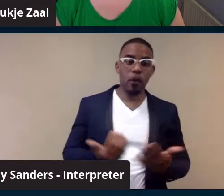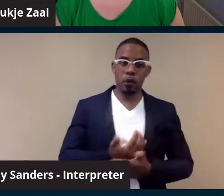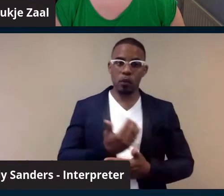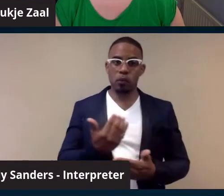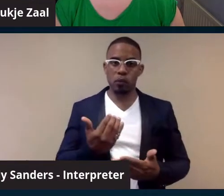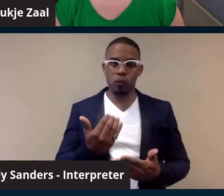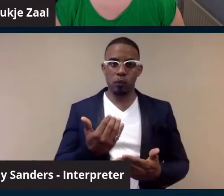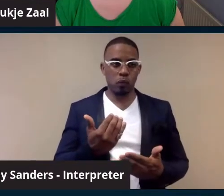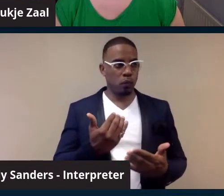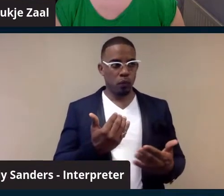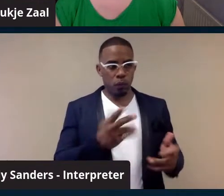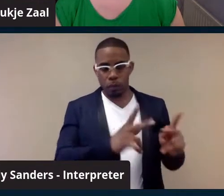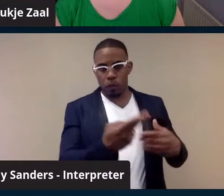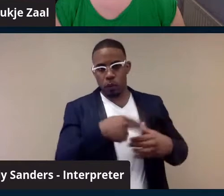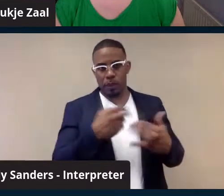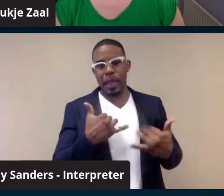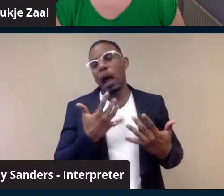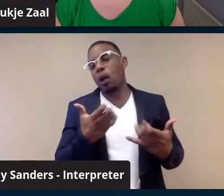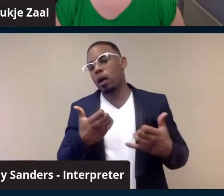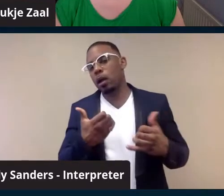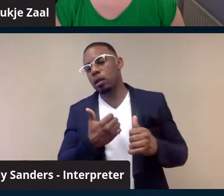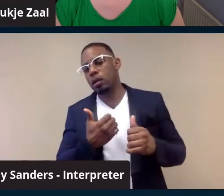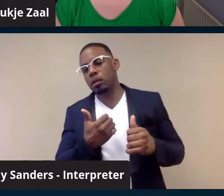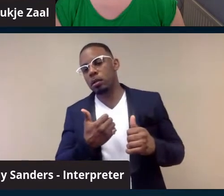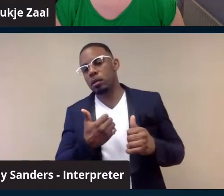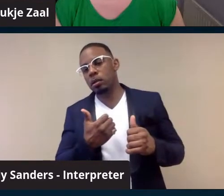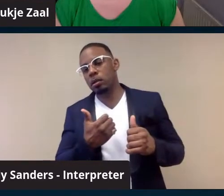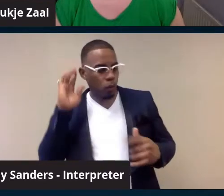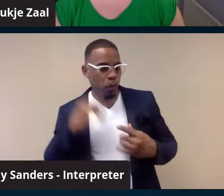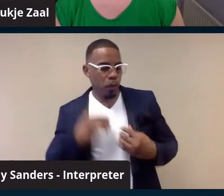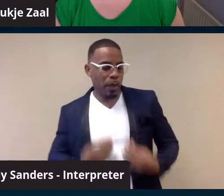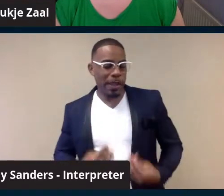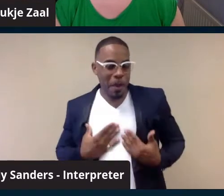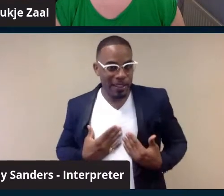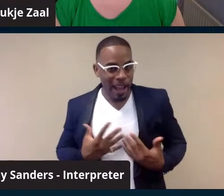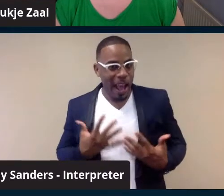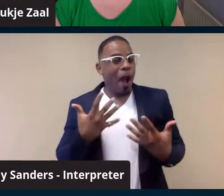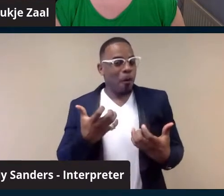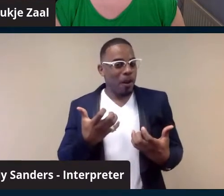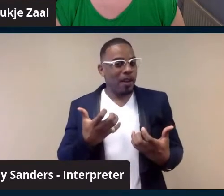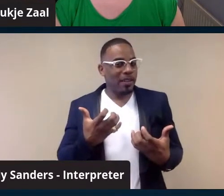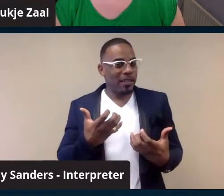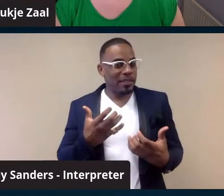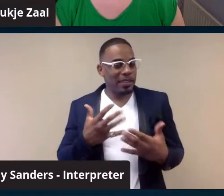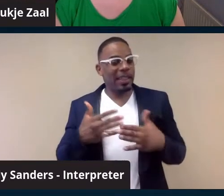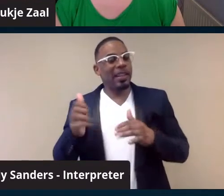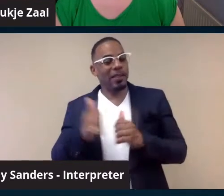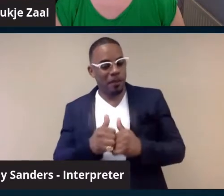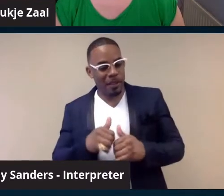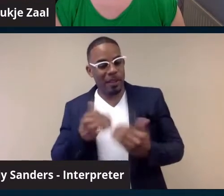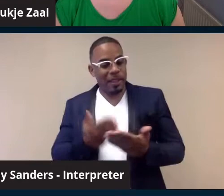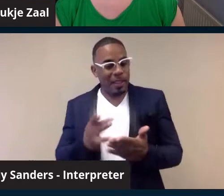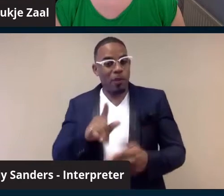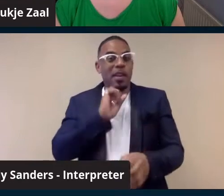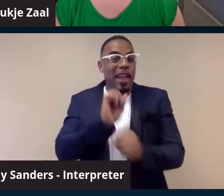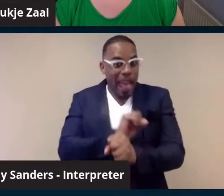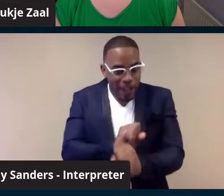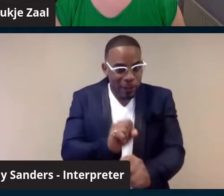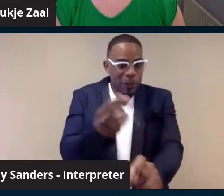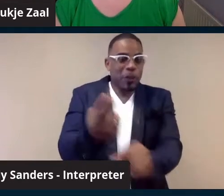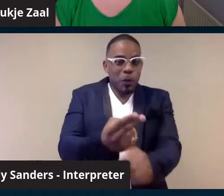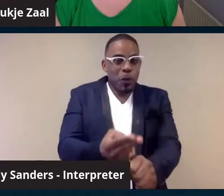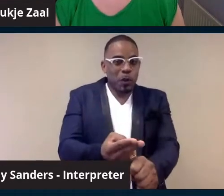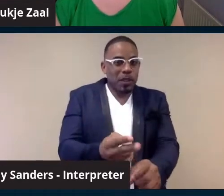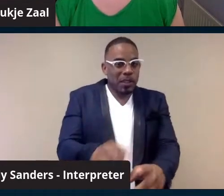joining us today, right? I want them to go away with inspiration, right? I want them to go away with the fact that they can actually